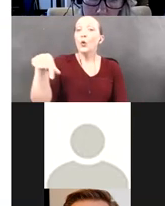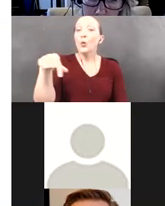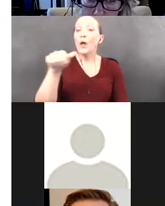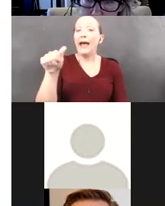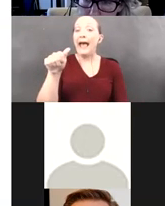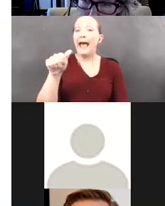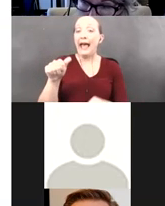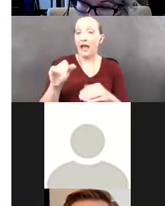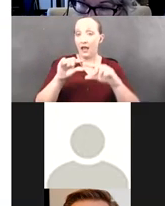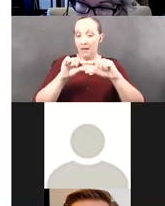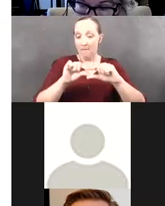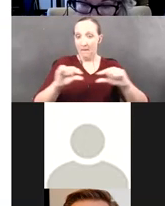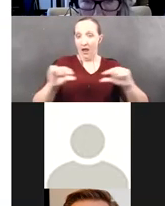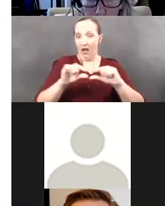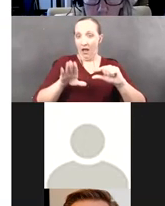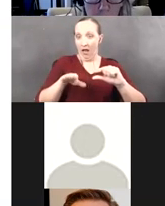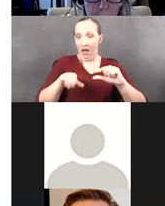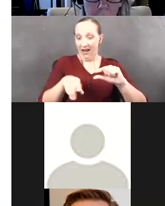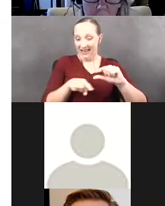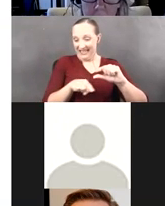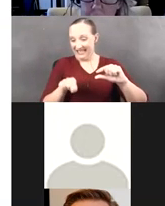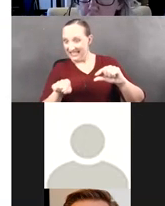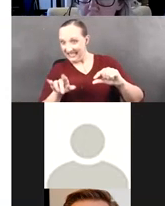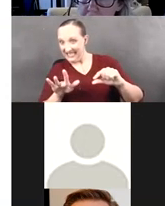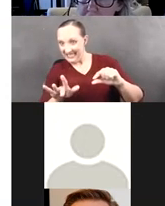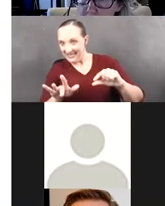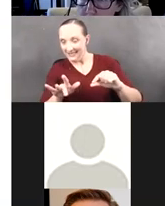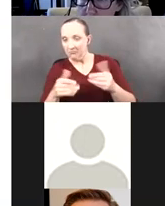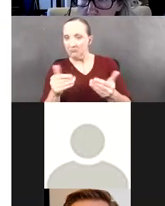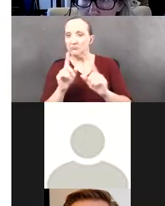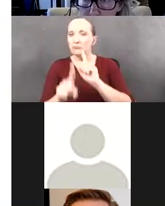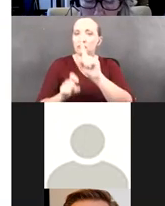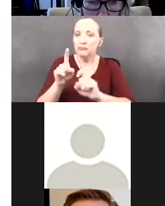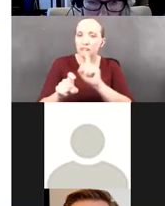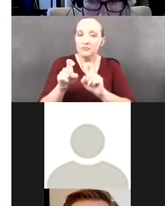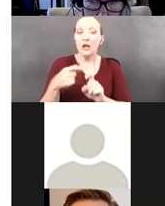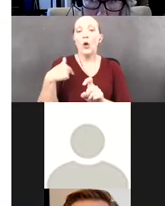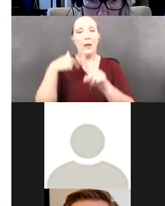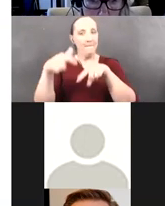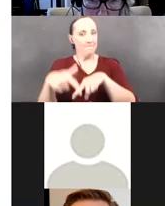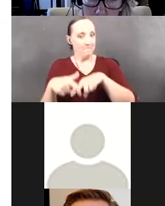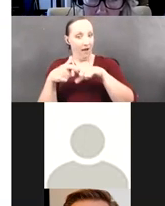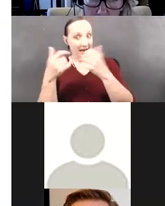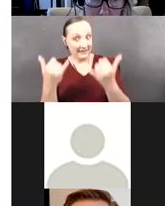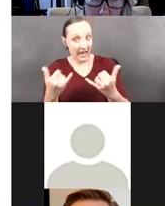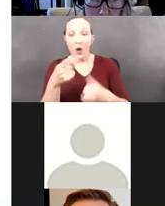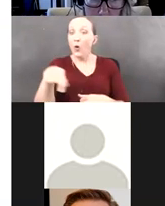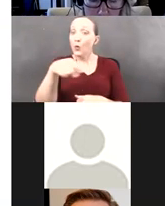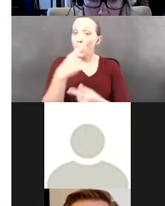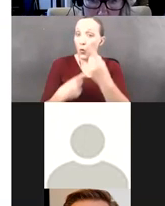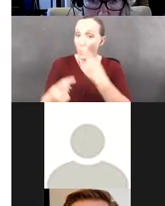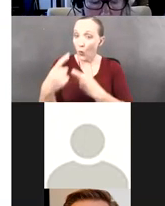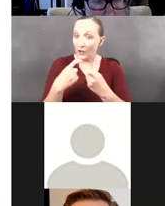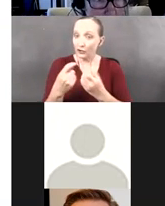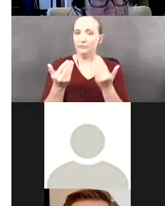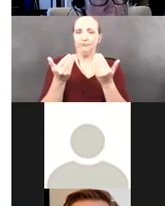at the utilice bottom of el your botón screen. de Q y A que está We'll al pie de la pause for página. just a few Vamos a hacer moments, una so if you pausa have por a unos question, momentos. please go Si ahead tiene and alguna type it